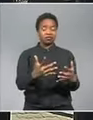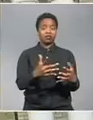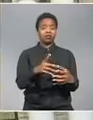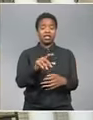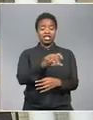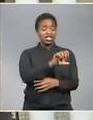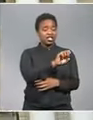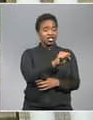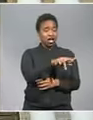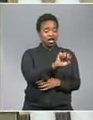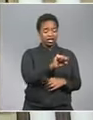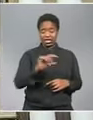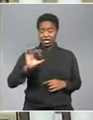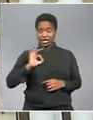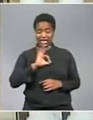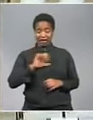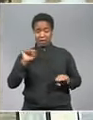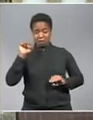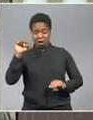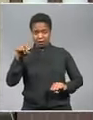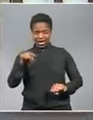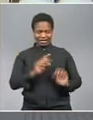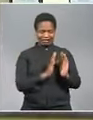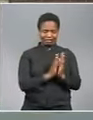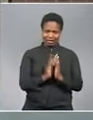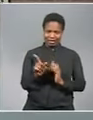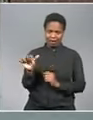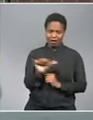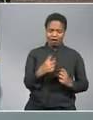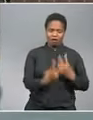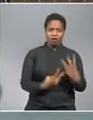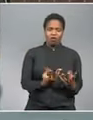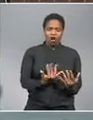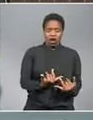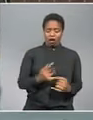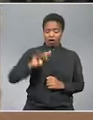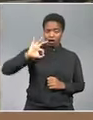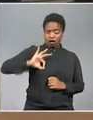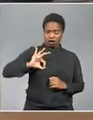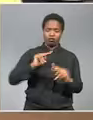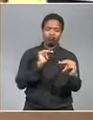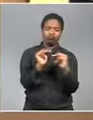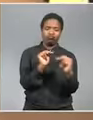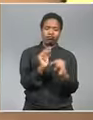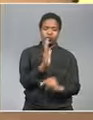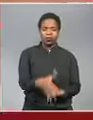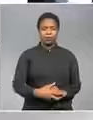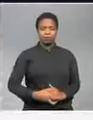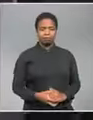table. SARS urges workers to return to their posts for now and give wage talks a chance.